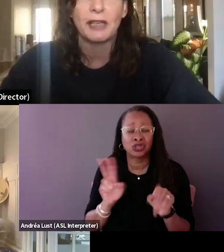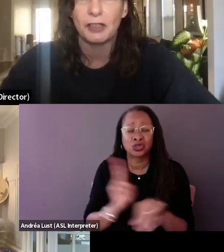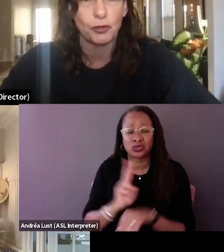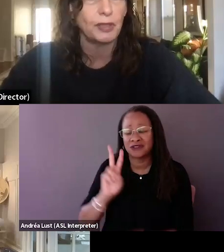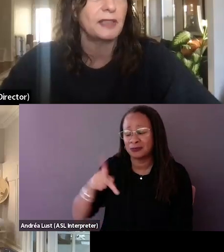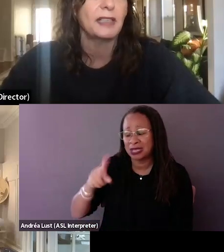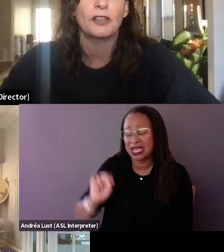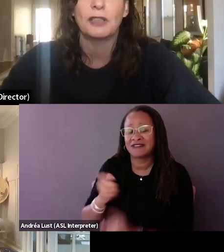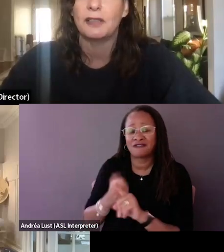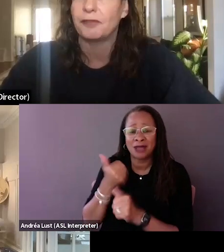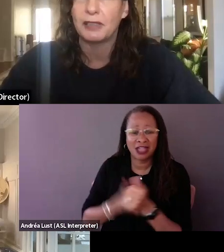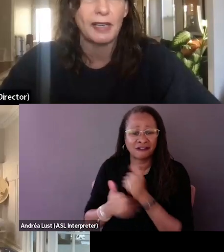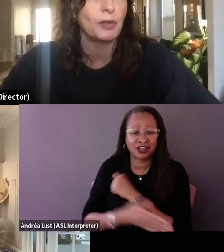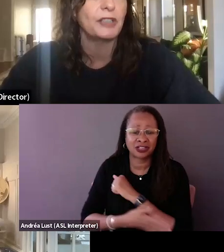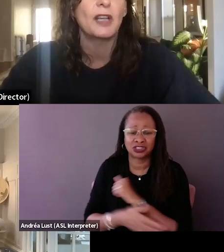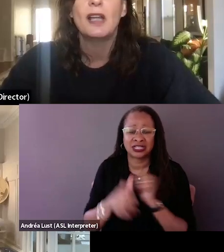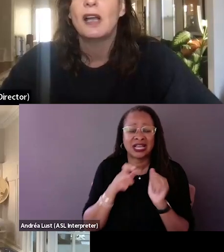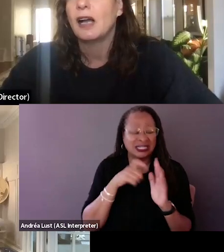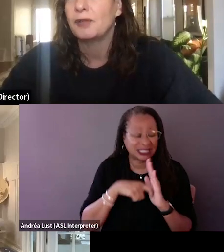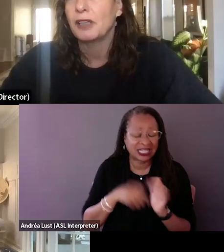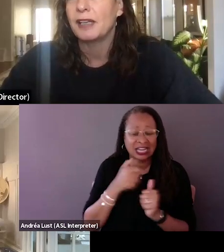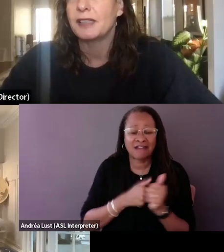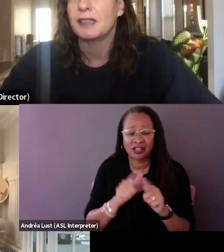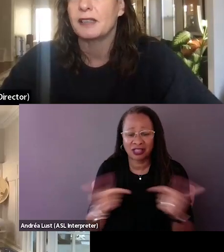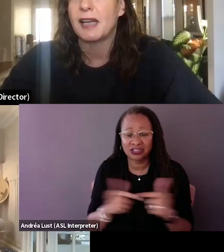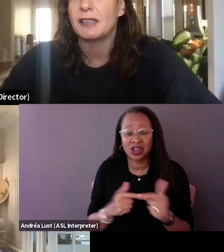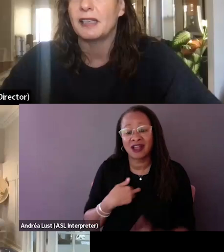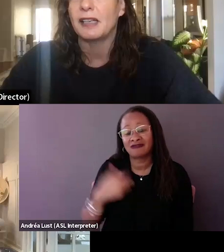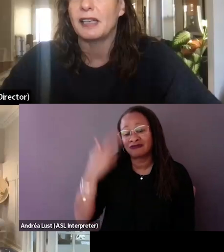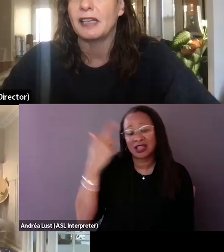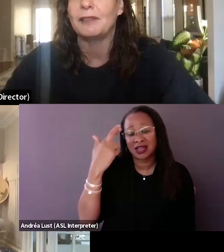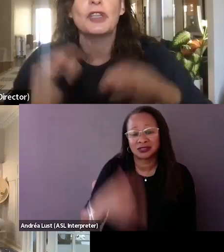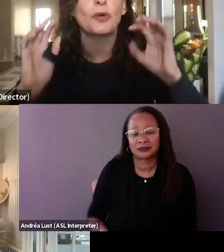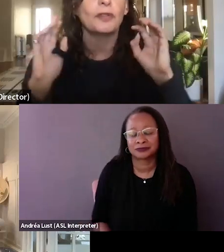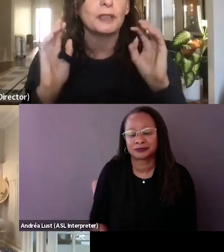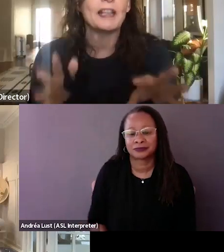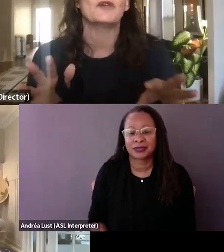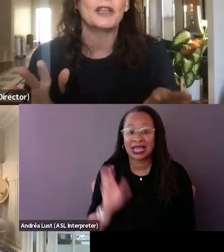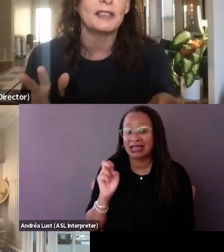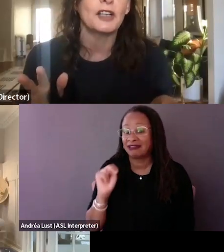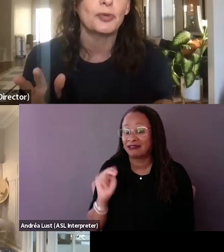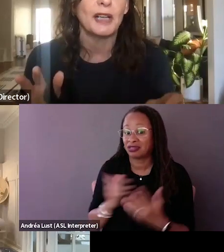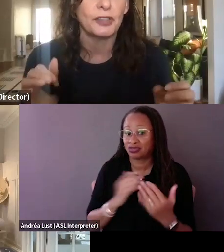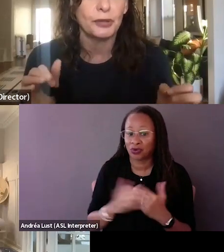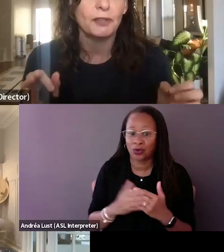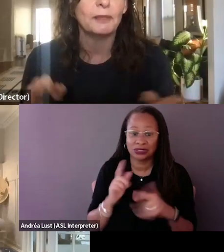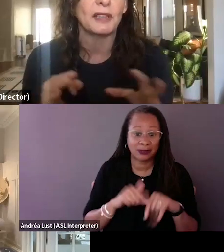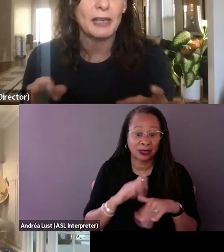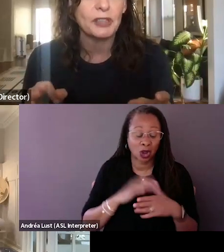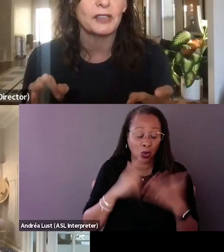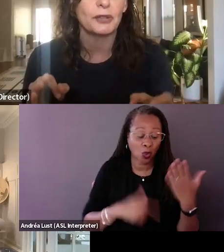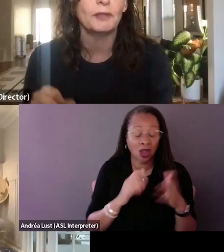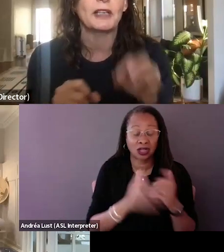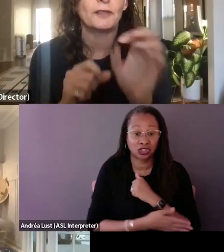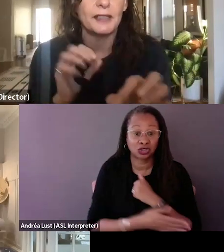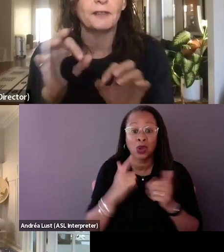from every country, digging in every language, I realized that even though, depending on what country I searched from, what